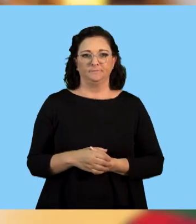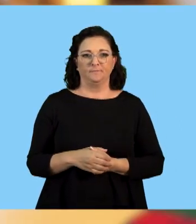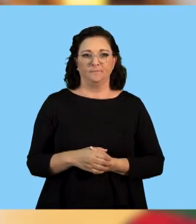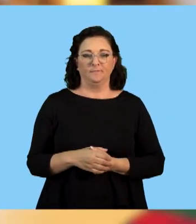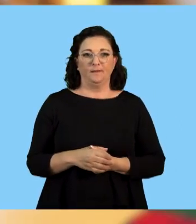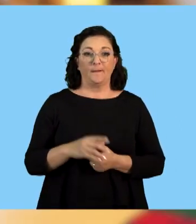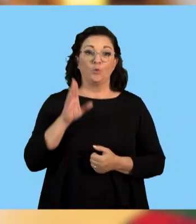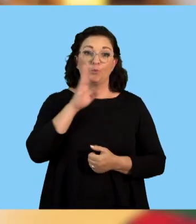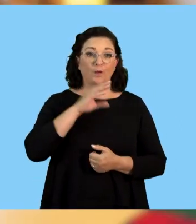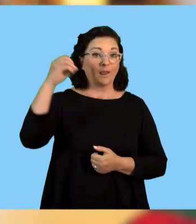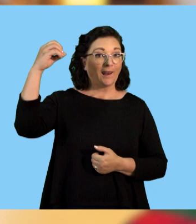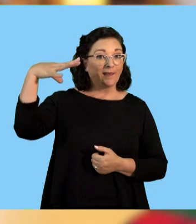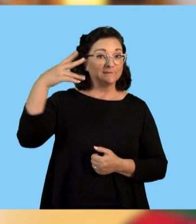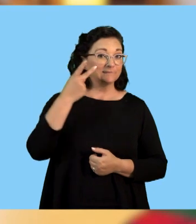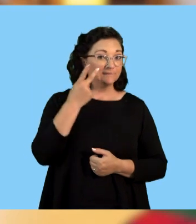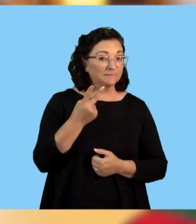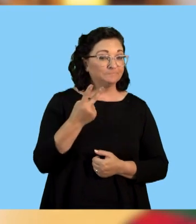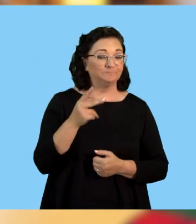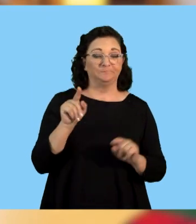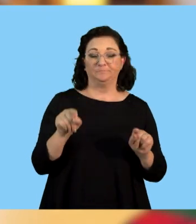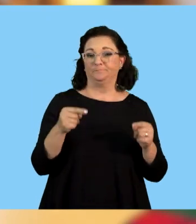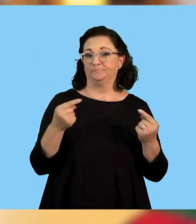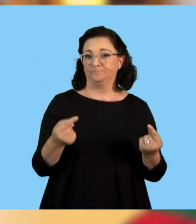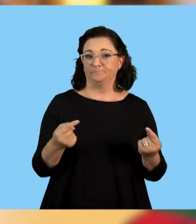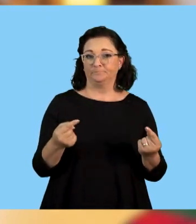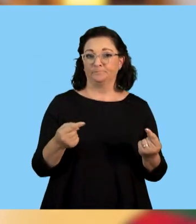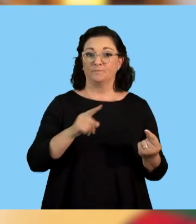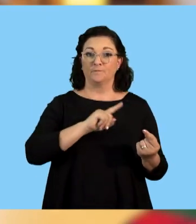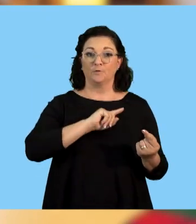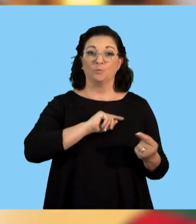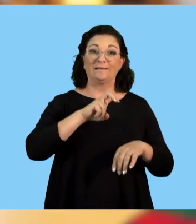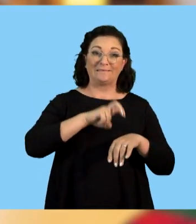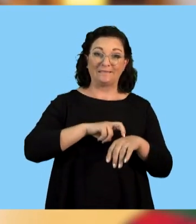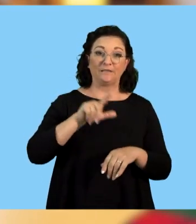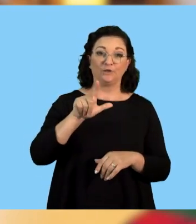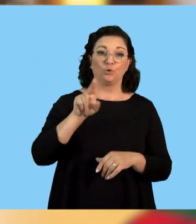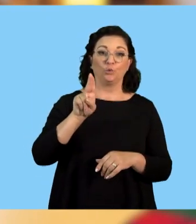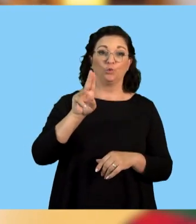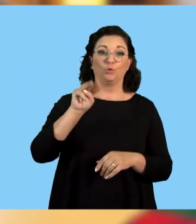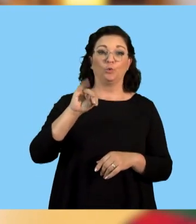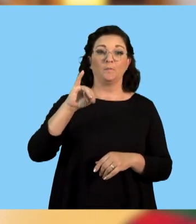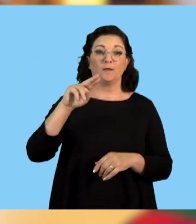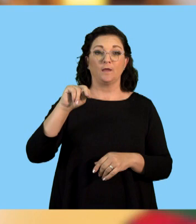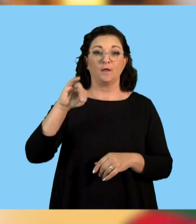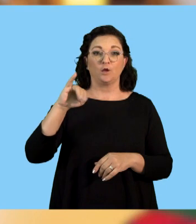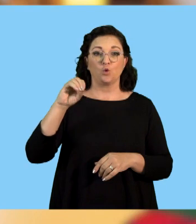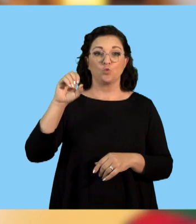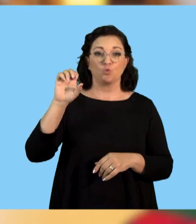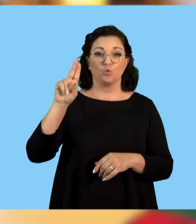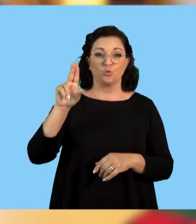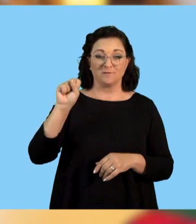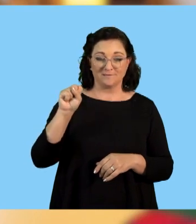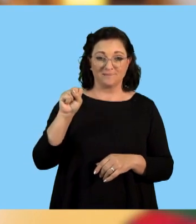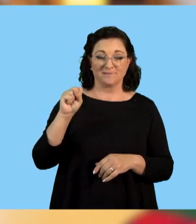So remember, without the light, you will not be able to see any image. So without any luminous object, I would not be able to see